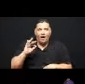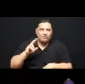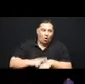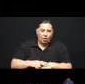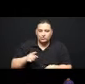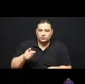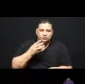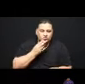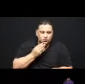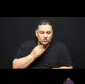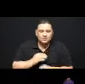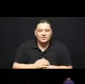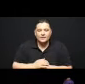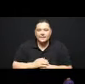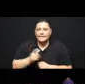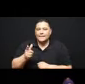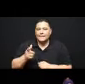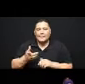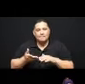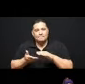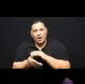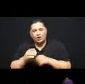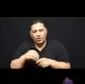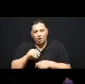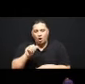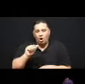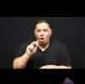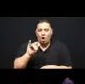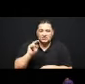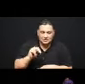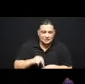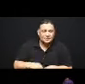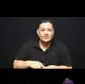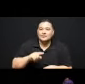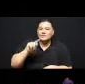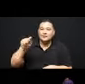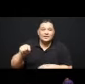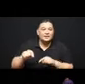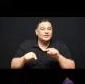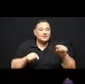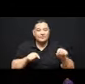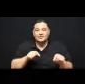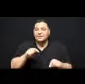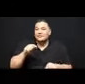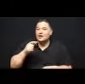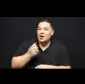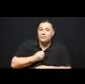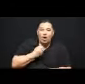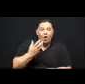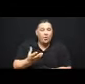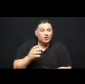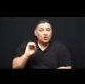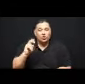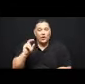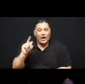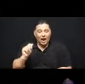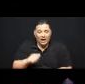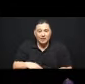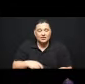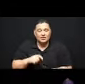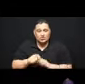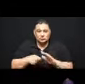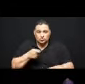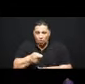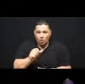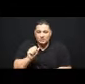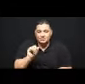Austin. That Babylon weaver. Harlan Byner. Dayton poet. Eureka swordsmith. Fernley grocery clerk.